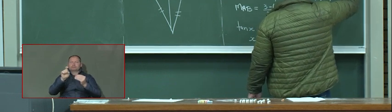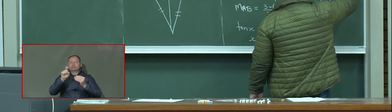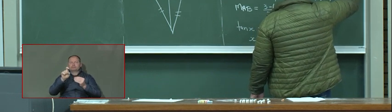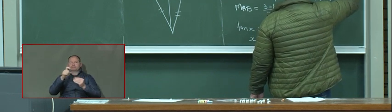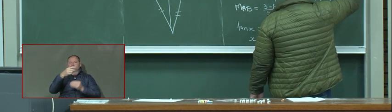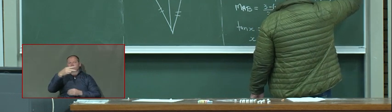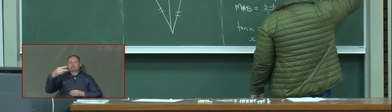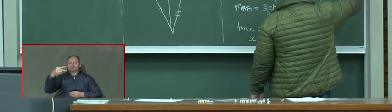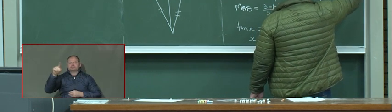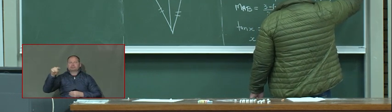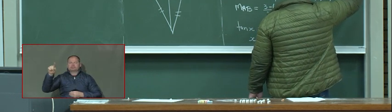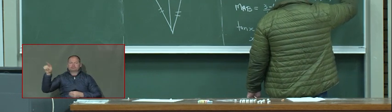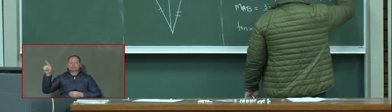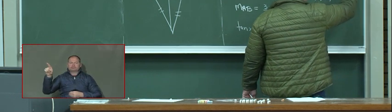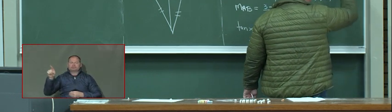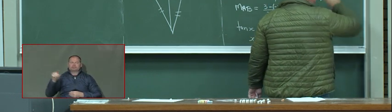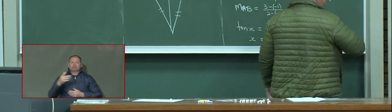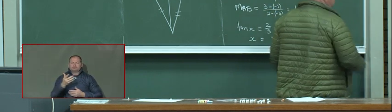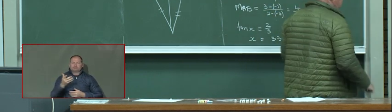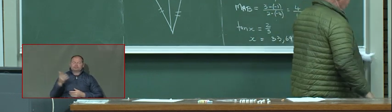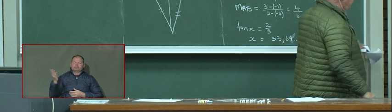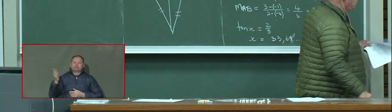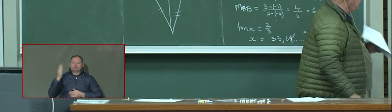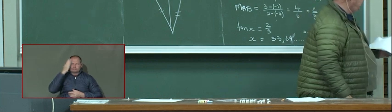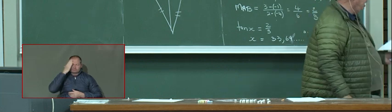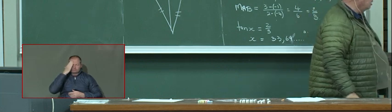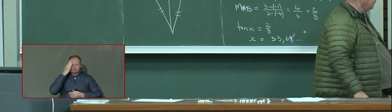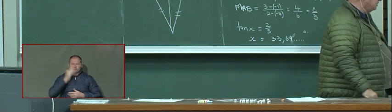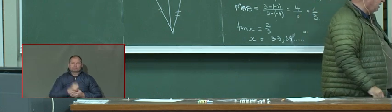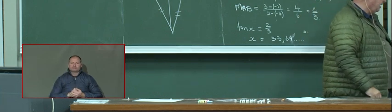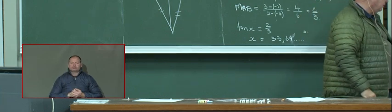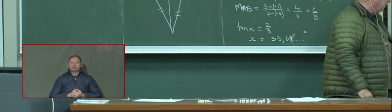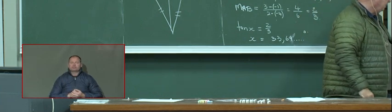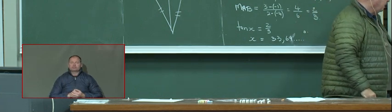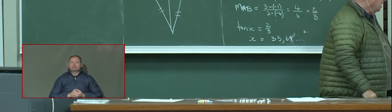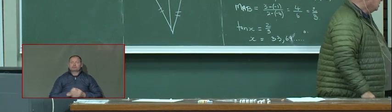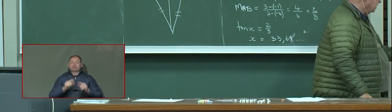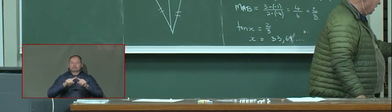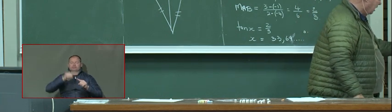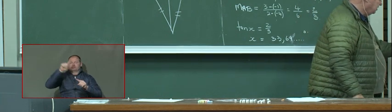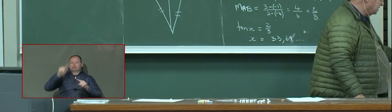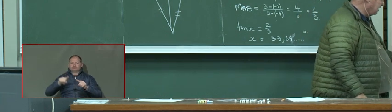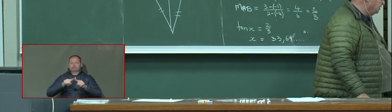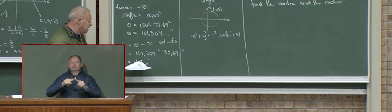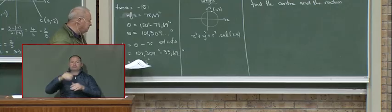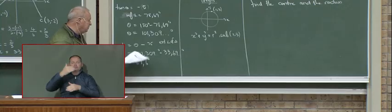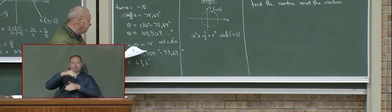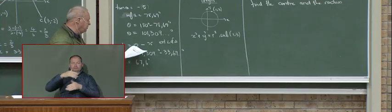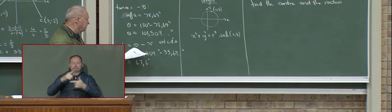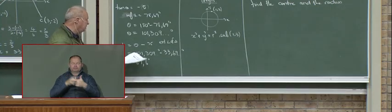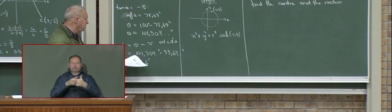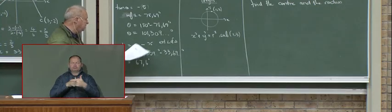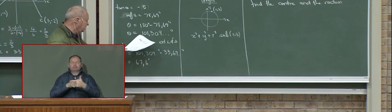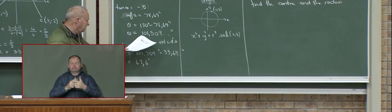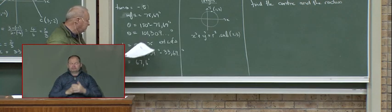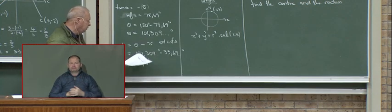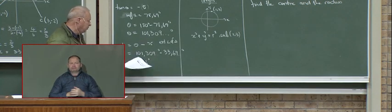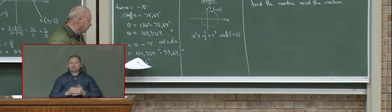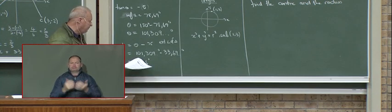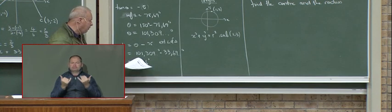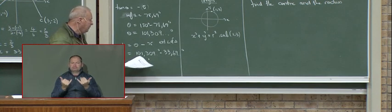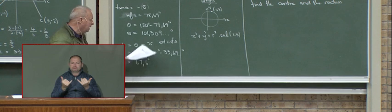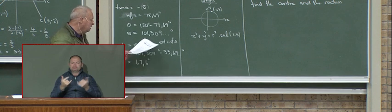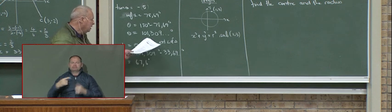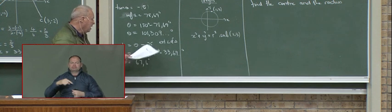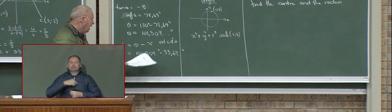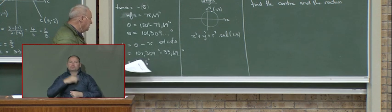equal to theta minus x, correct? The exterior angle of a triangle. So now I'm just going to substitute theta into